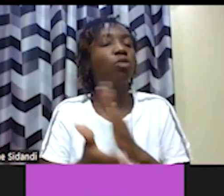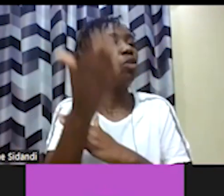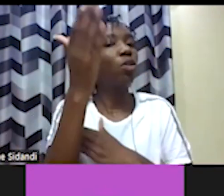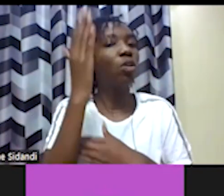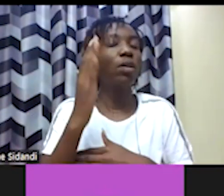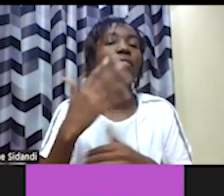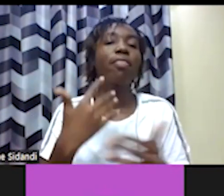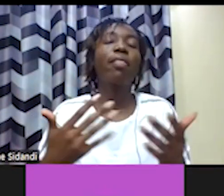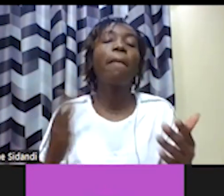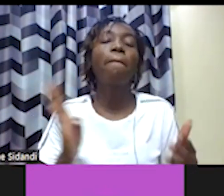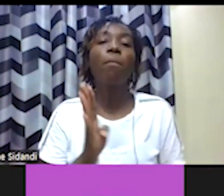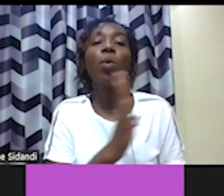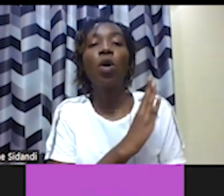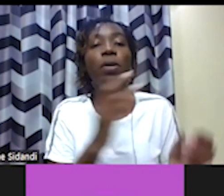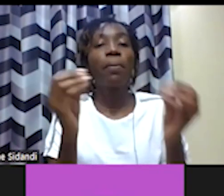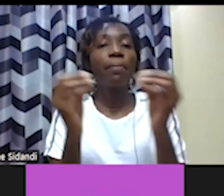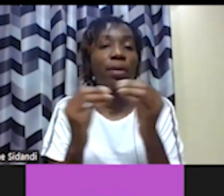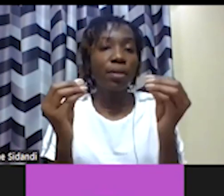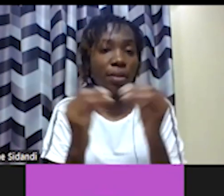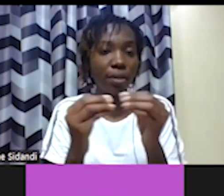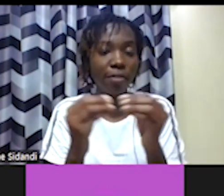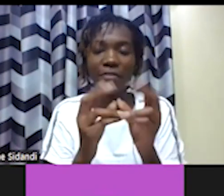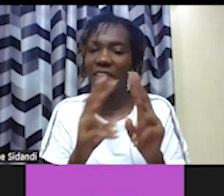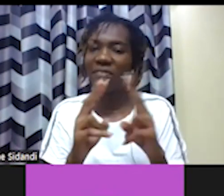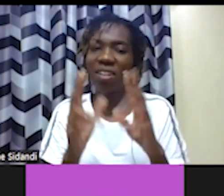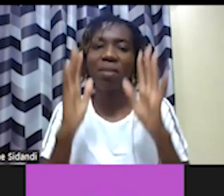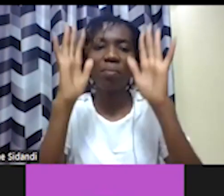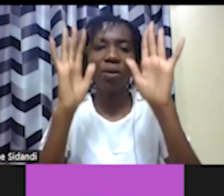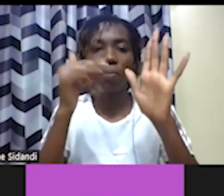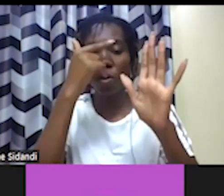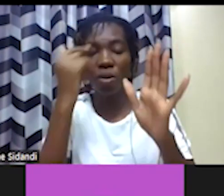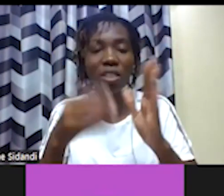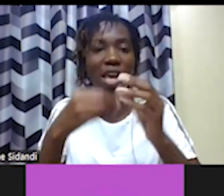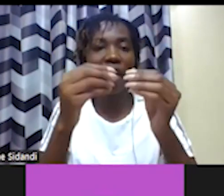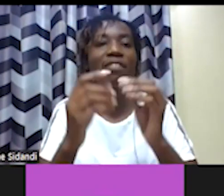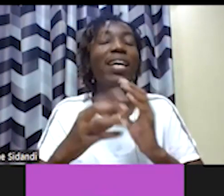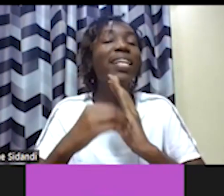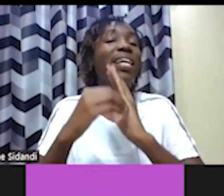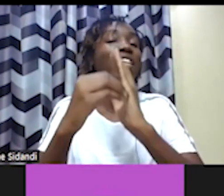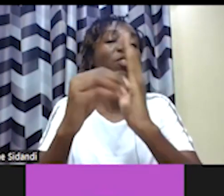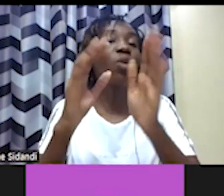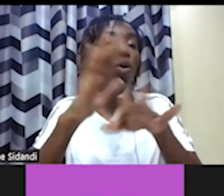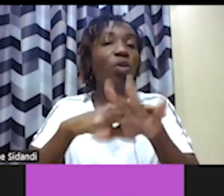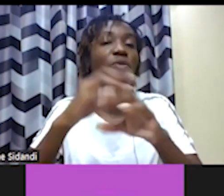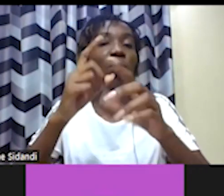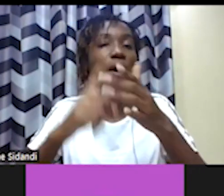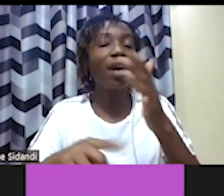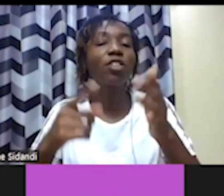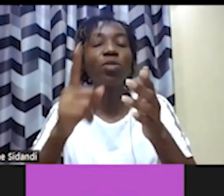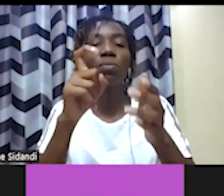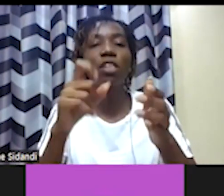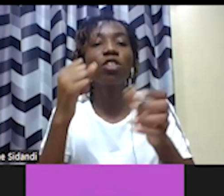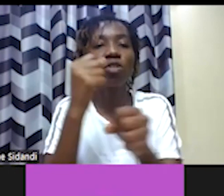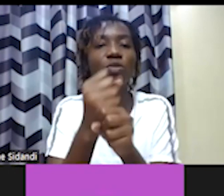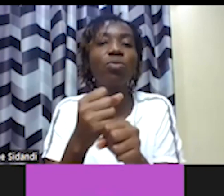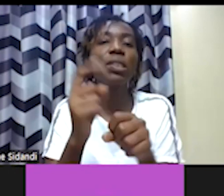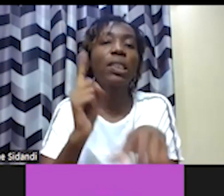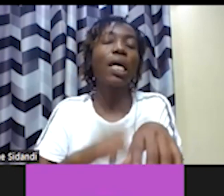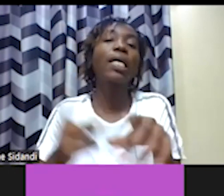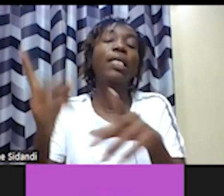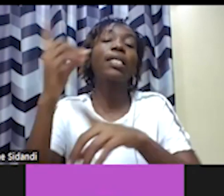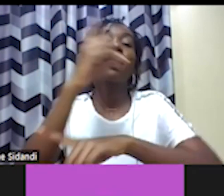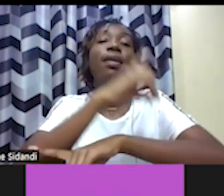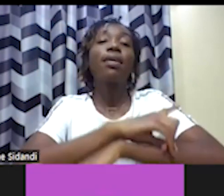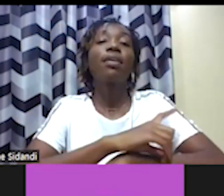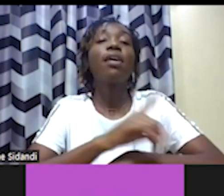that board meeting is very, very important, because it gives you direction on what you need to do during the day. I